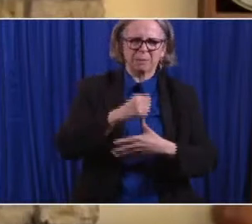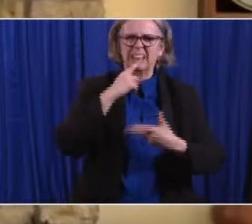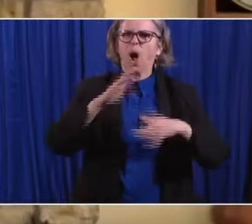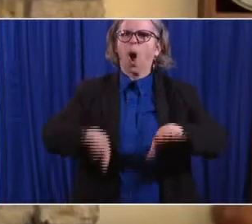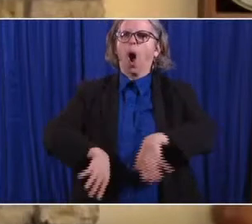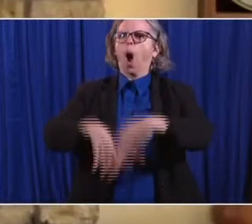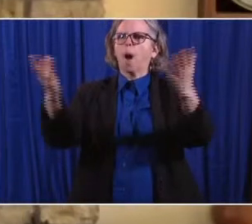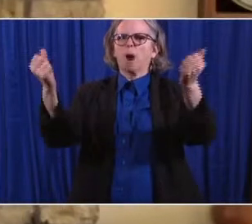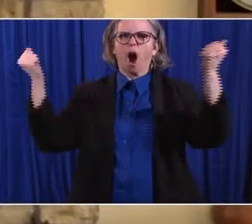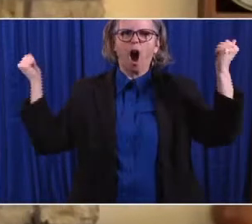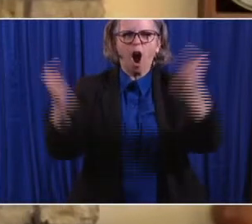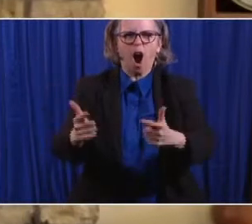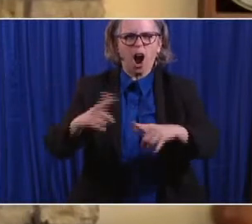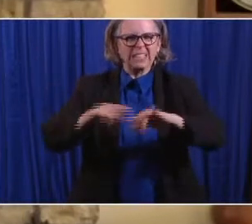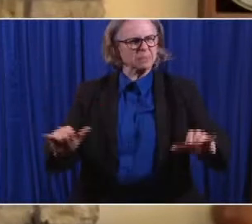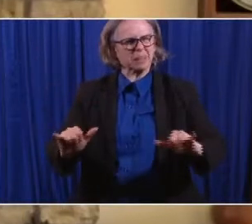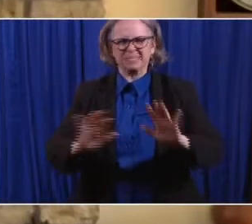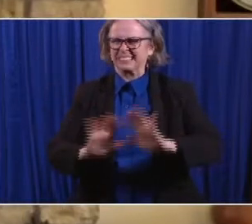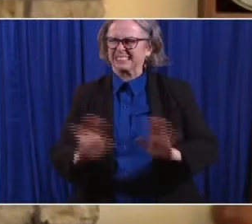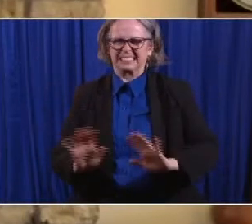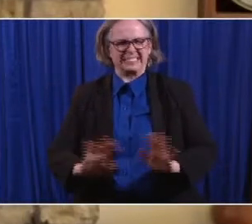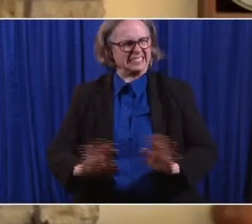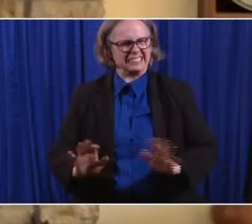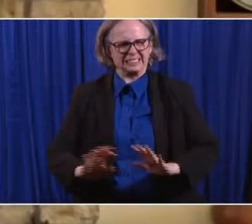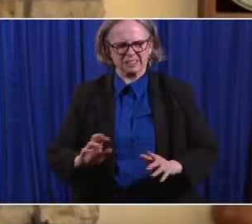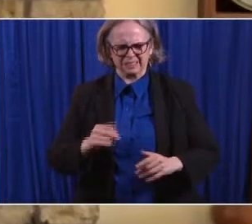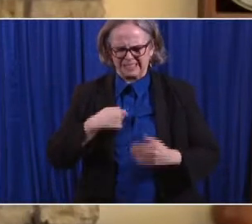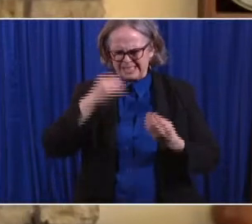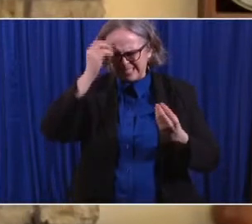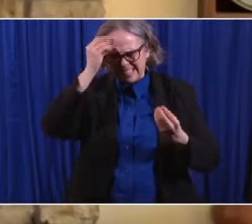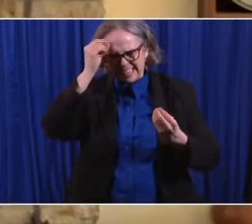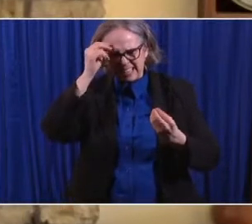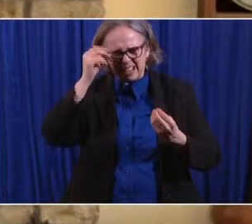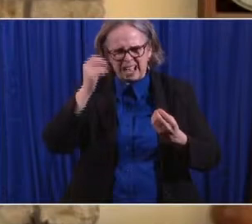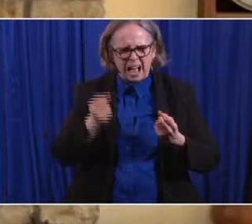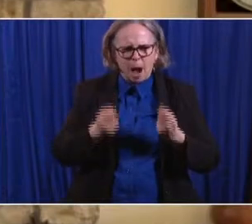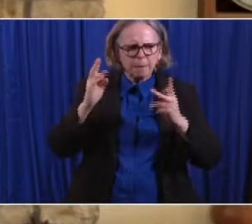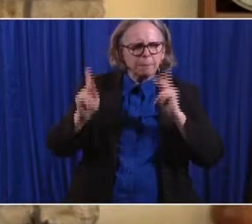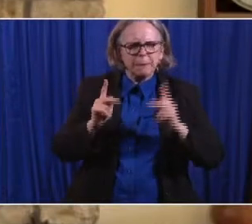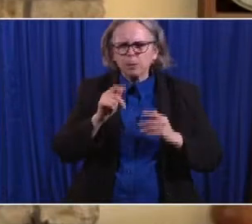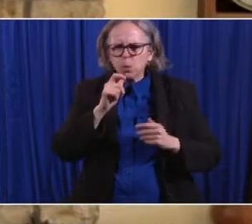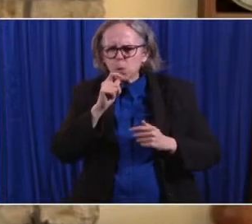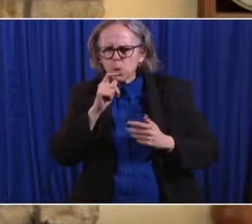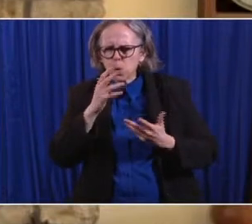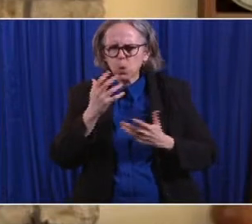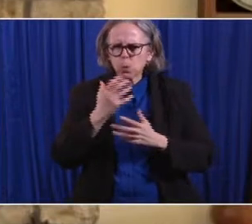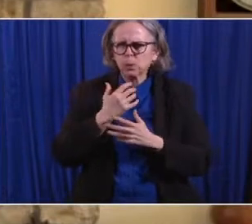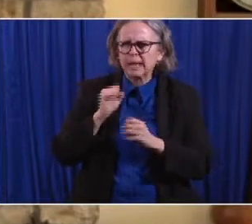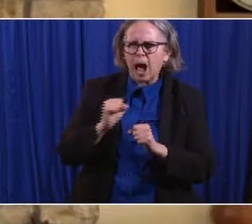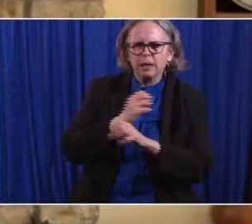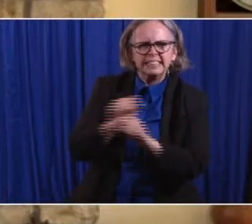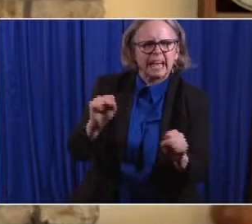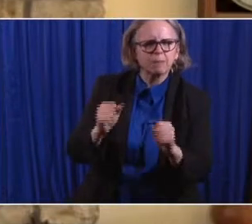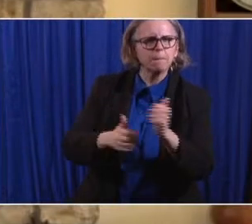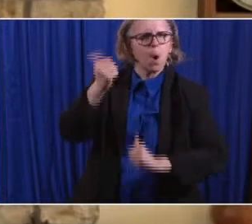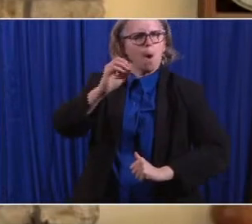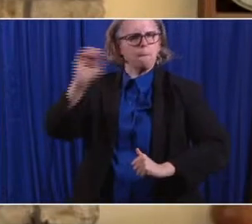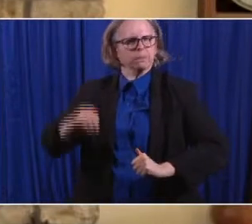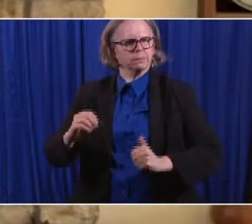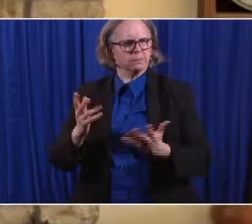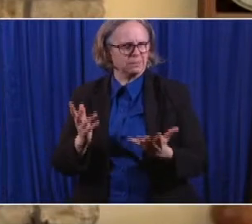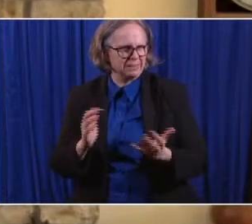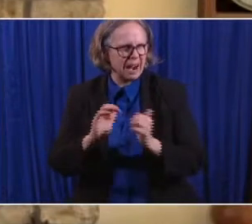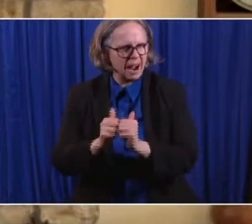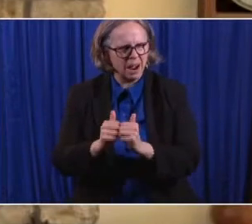at this from the point of view of how many lives can we save and how is the best way to do